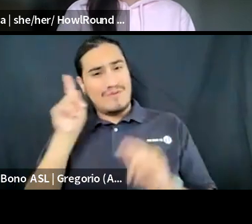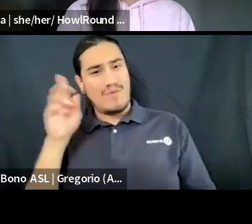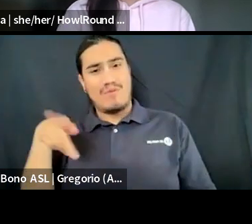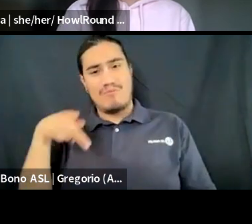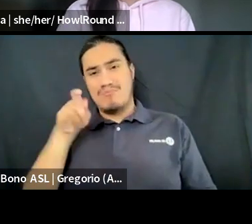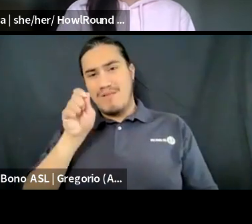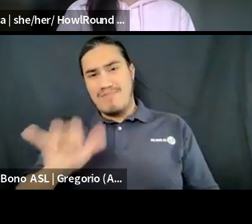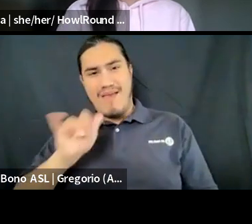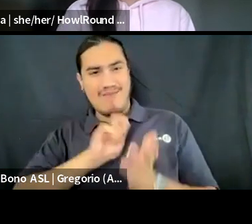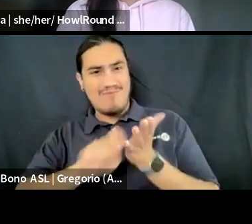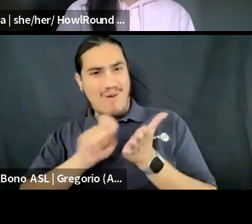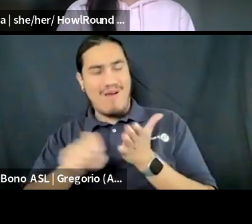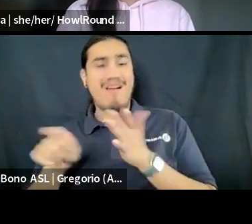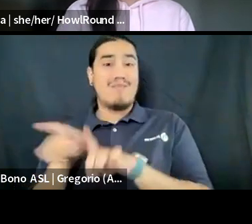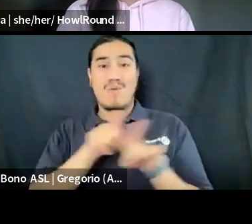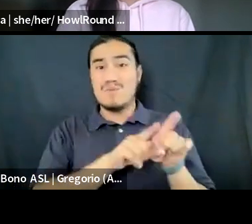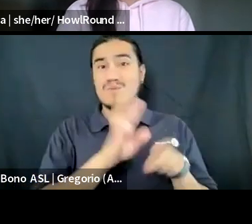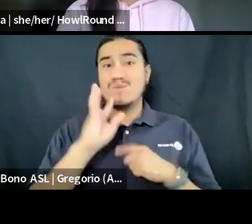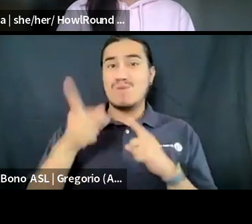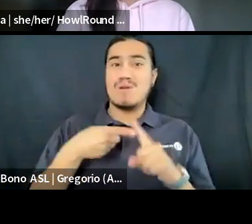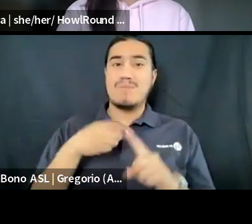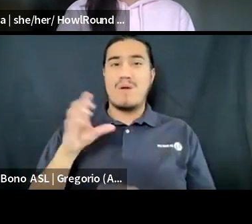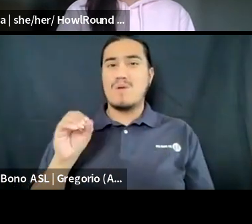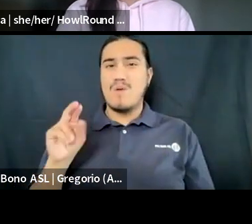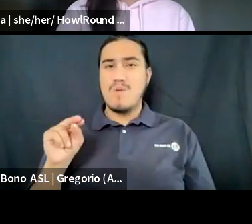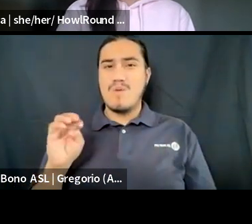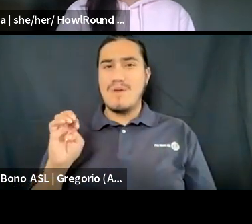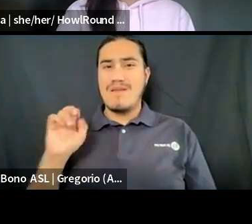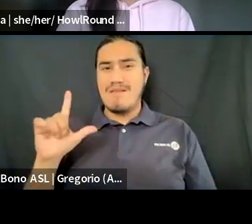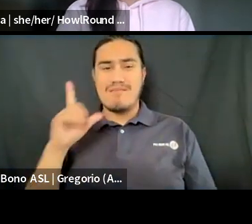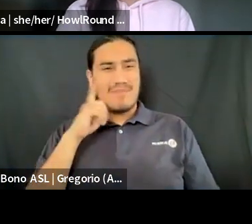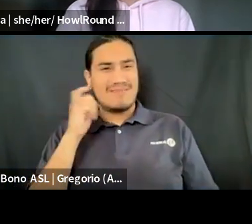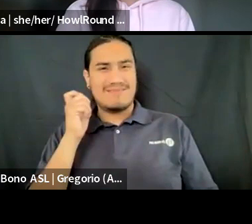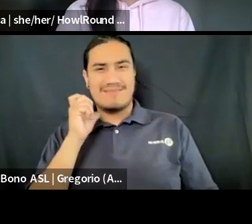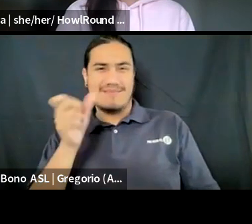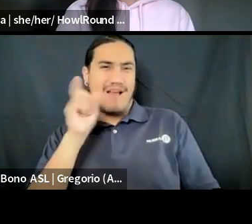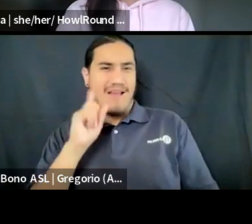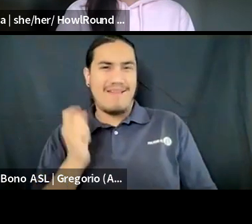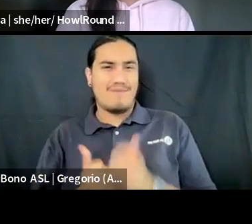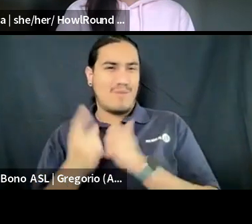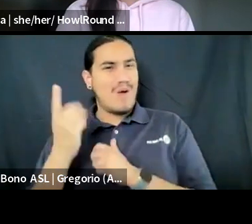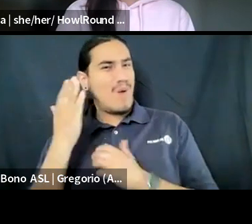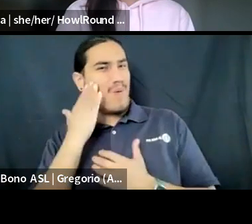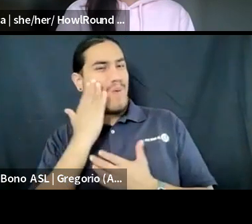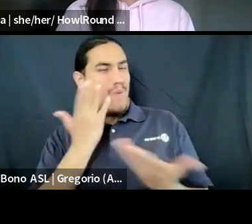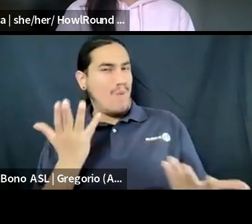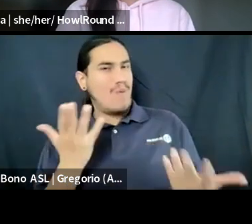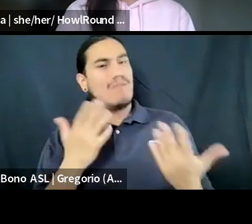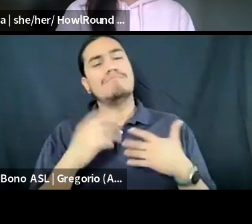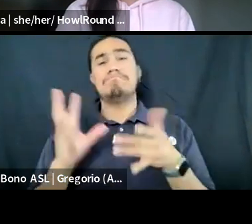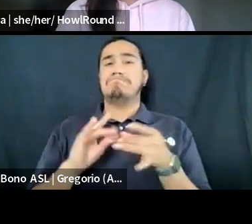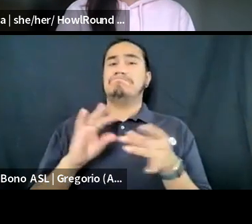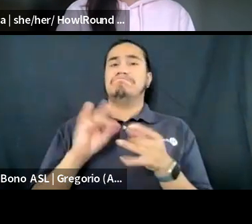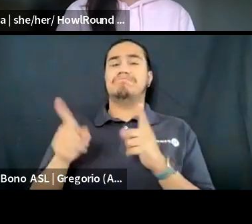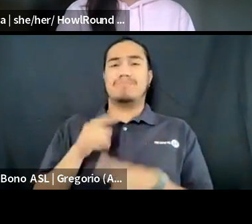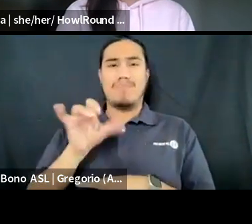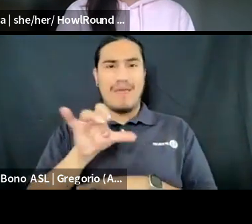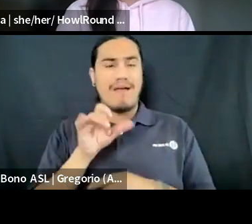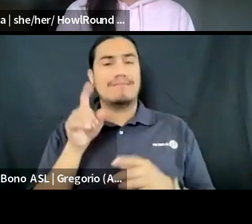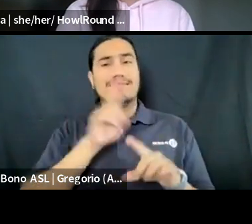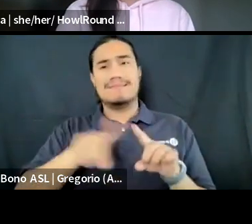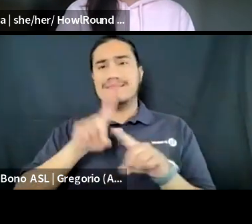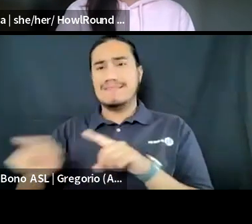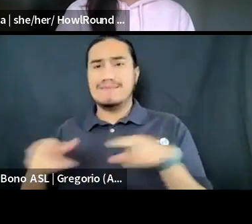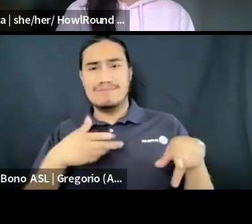I'm so glad you talked about the O'Neill as well, because not everyone's like, what, you know, and just mentioning, you know, these opportunities